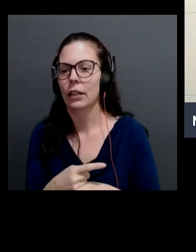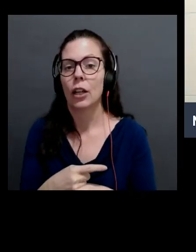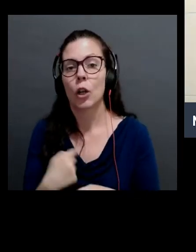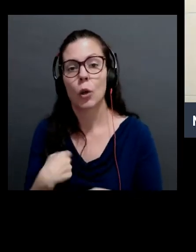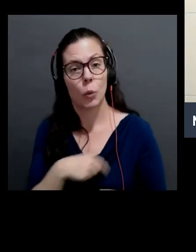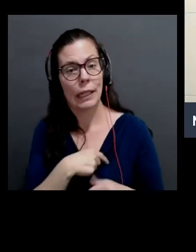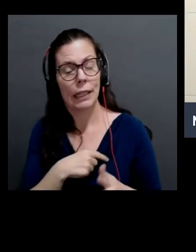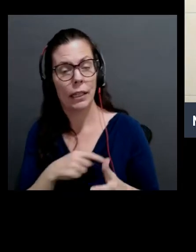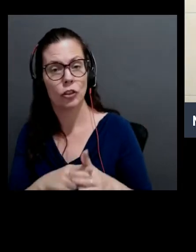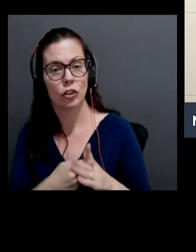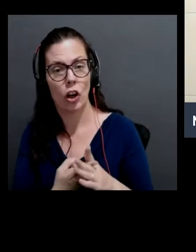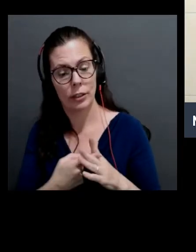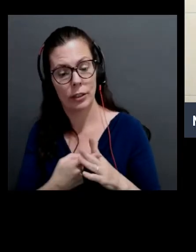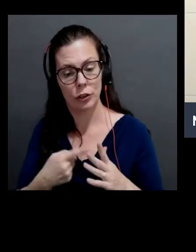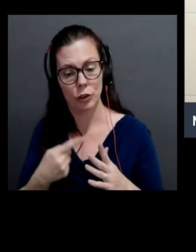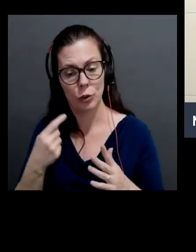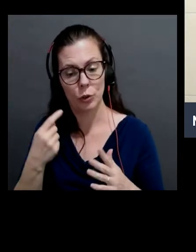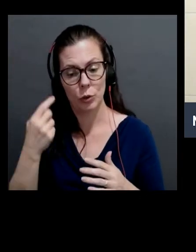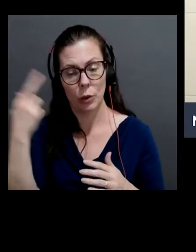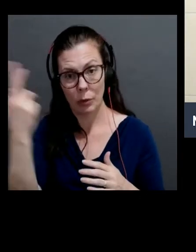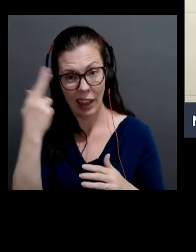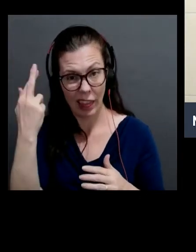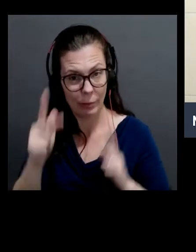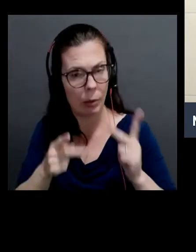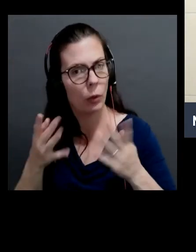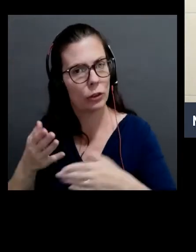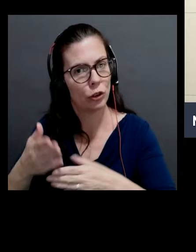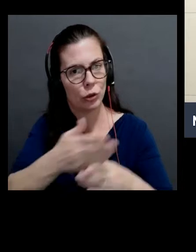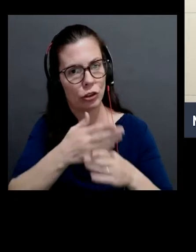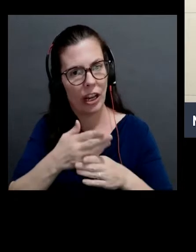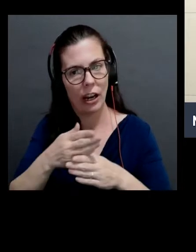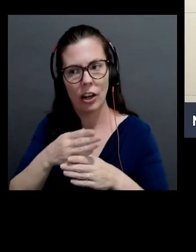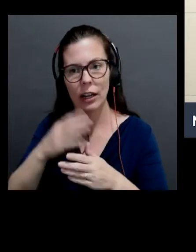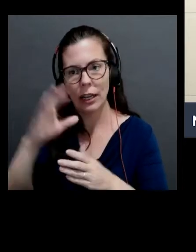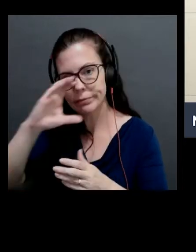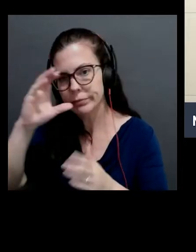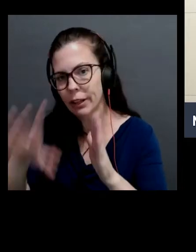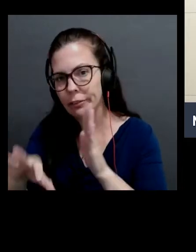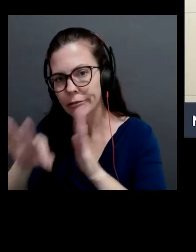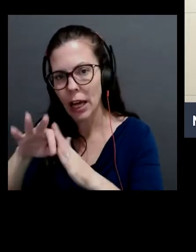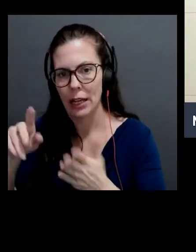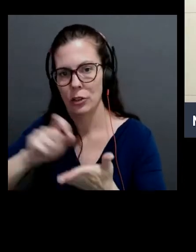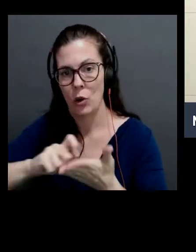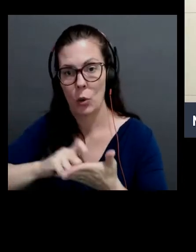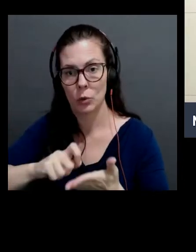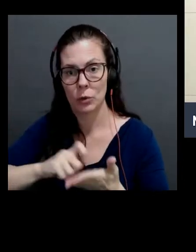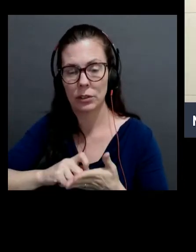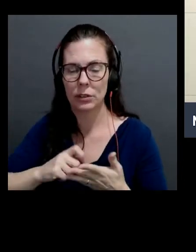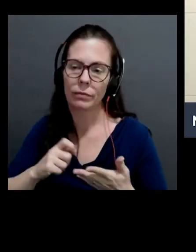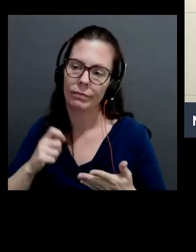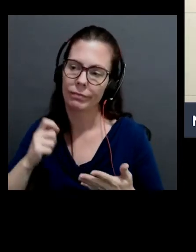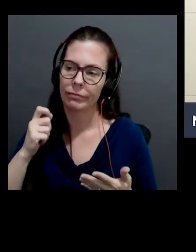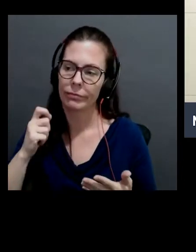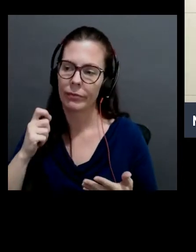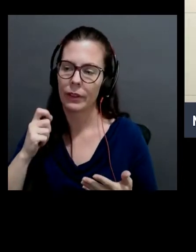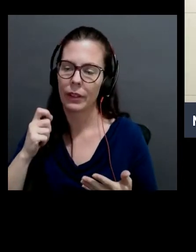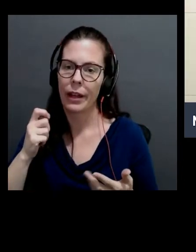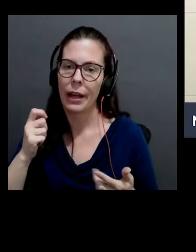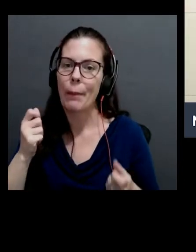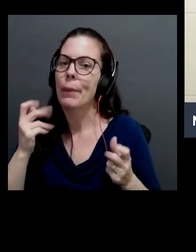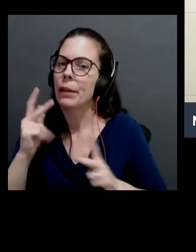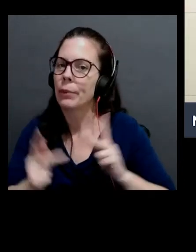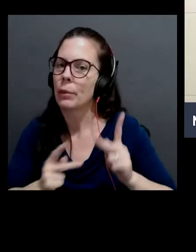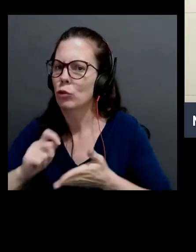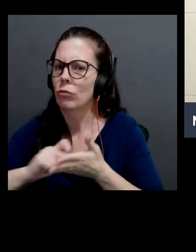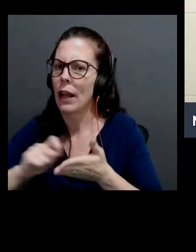to realize that people wanted to share and find notes, because there are a large number of people that write their own notes, but